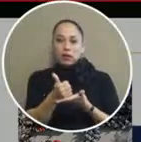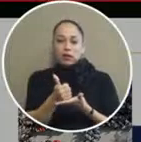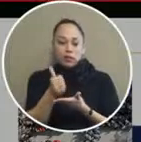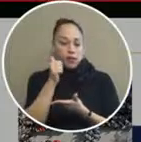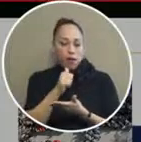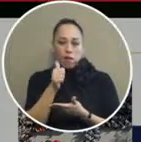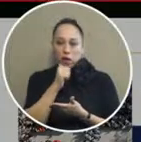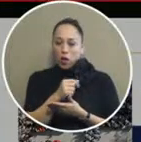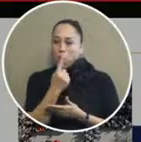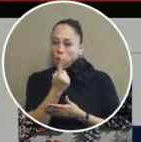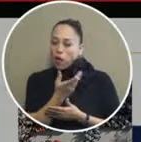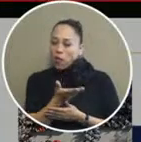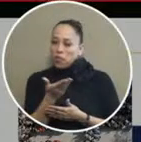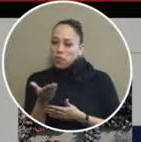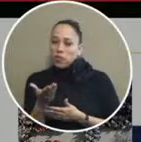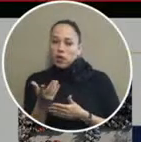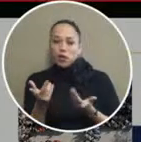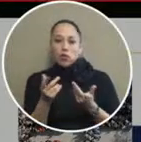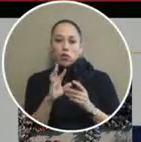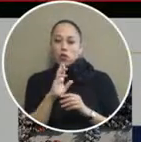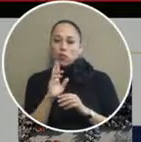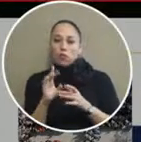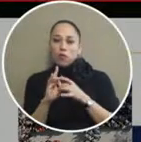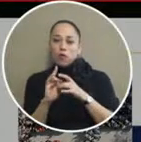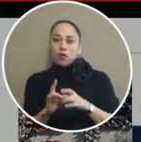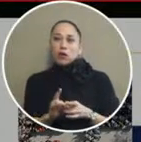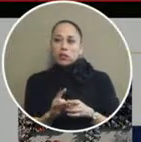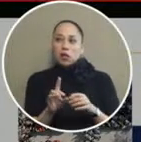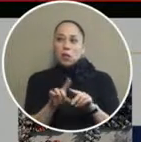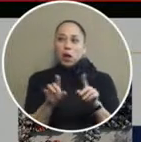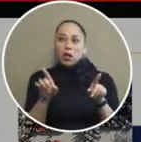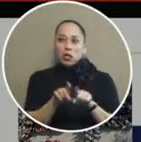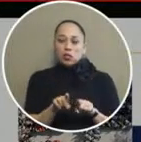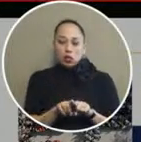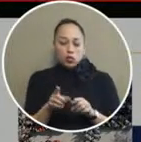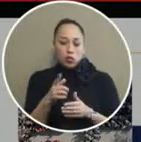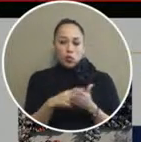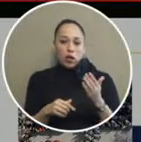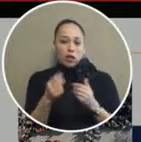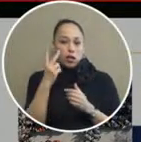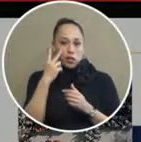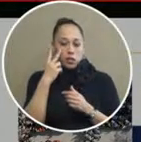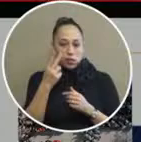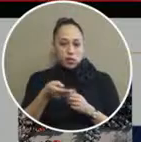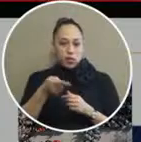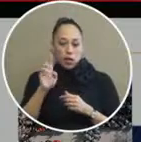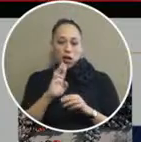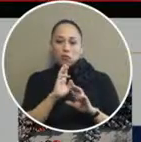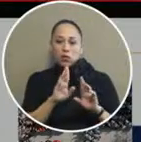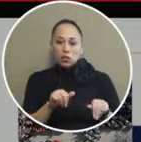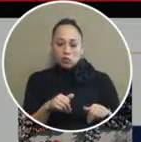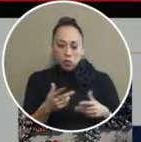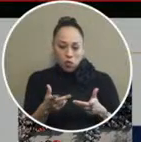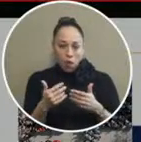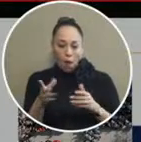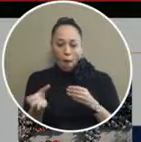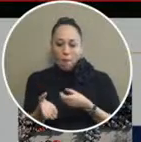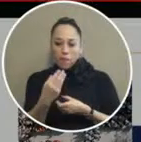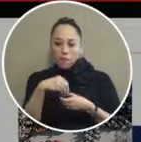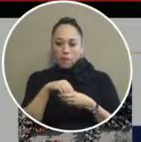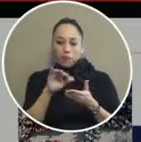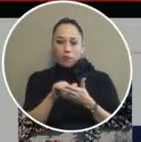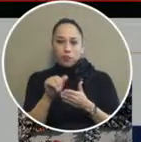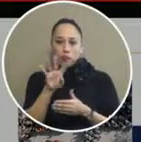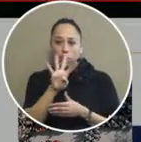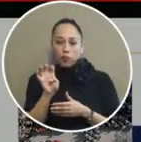day-to-day. So it's one thing to reference the 98%, but it's also another to really look at the high response rate that we have in terms of engagement within that